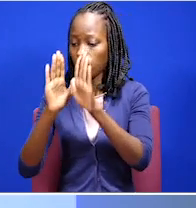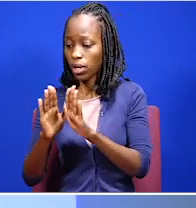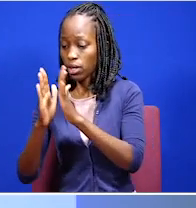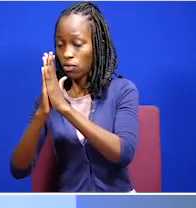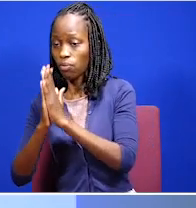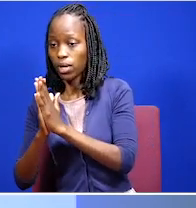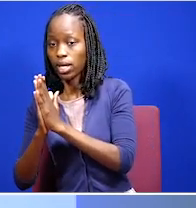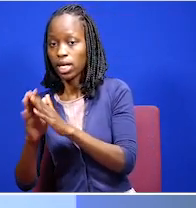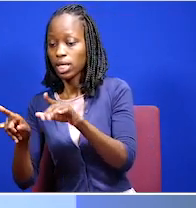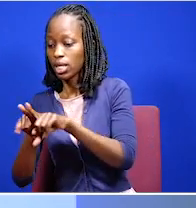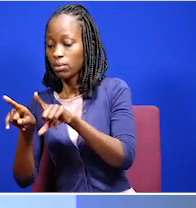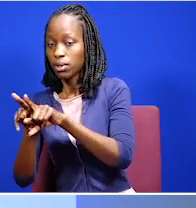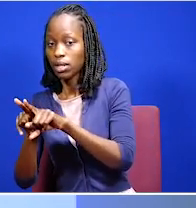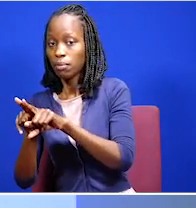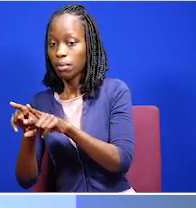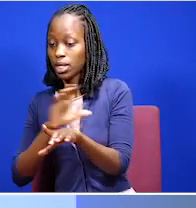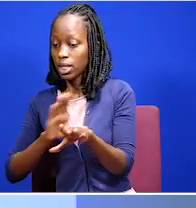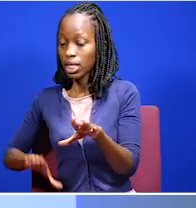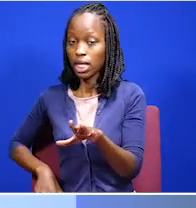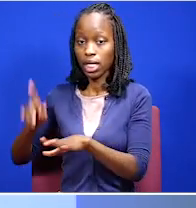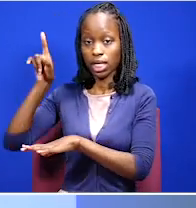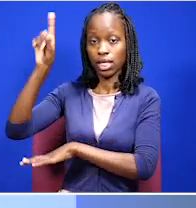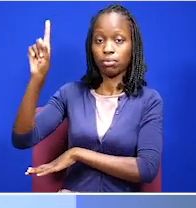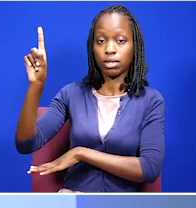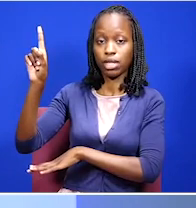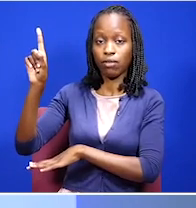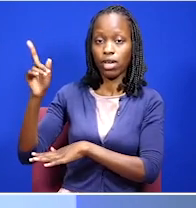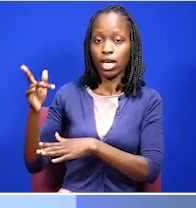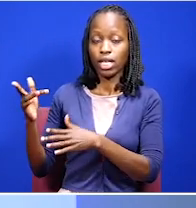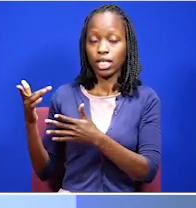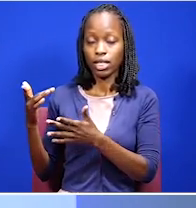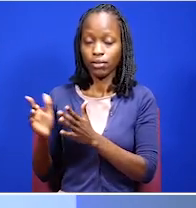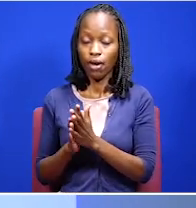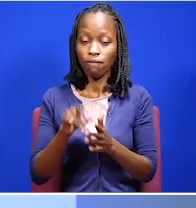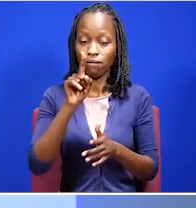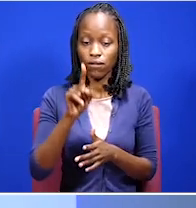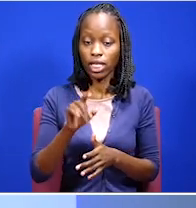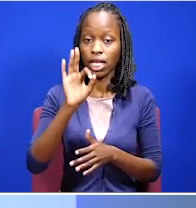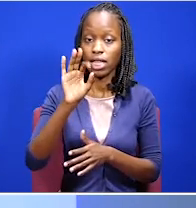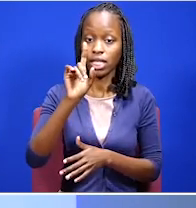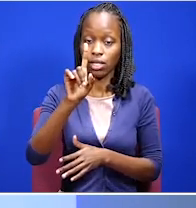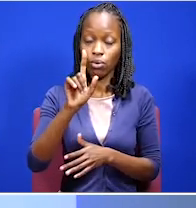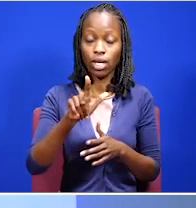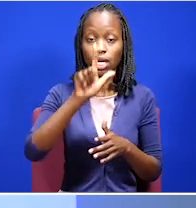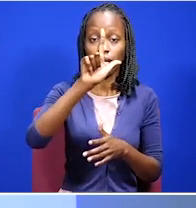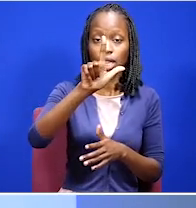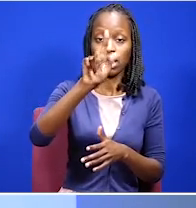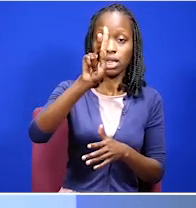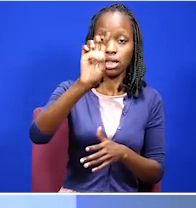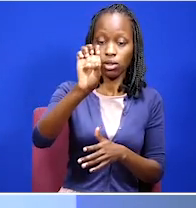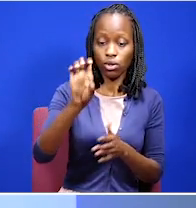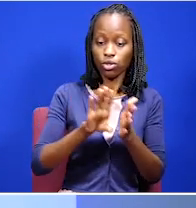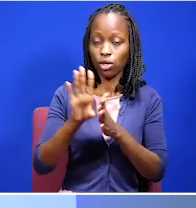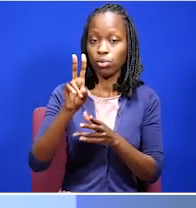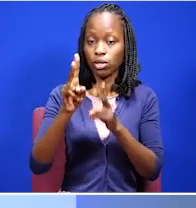importance of prayer as far as Christ himself is concerned. Verse 31 says this. I said the book